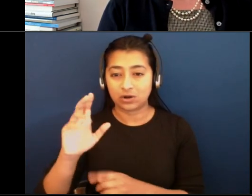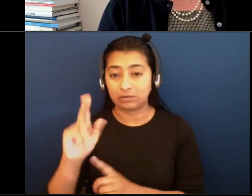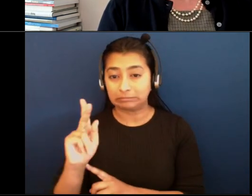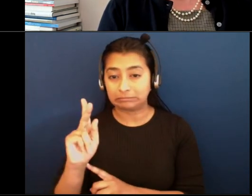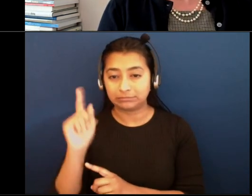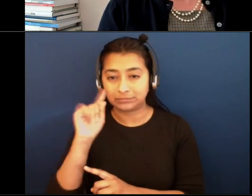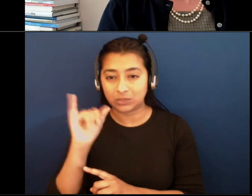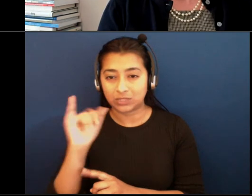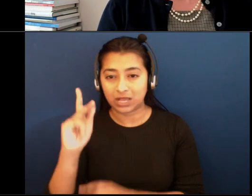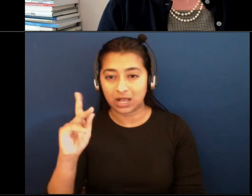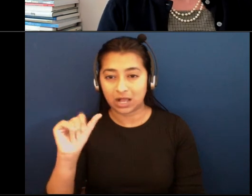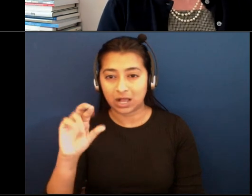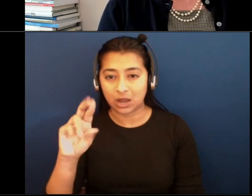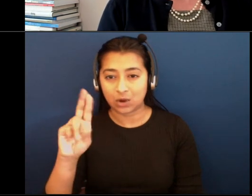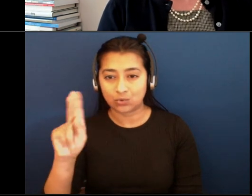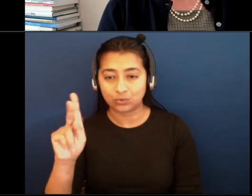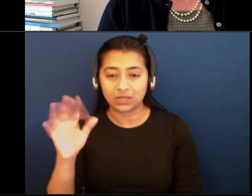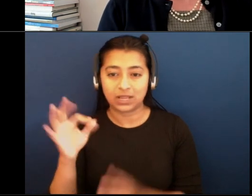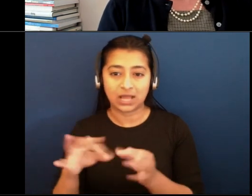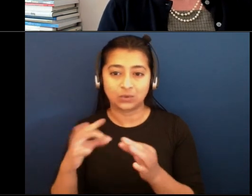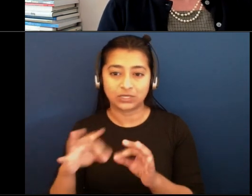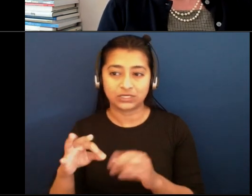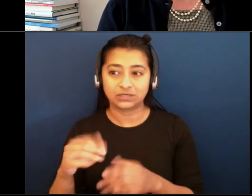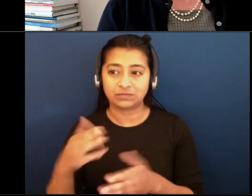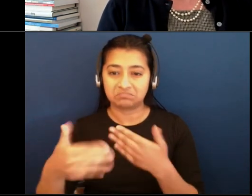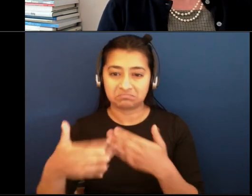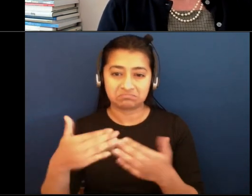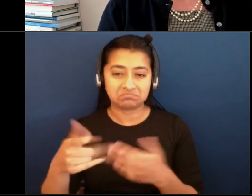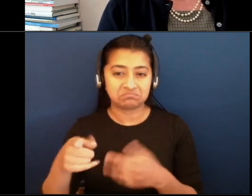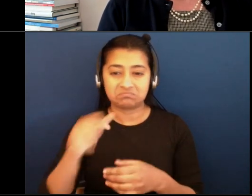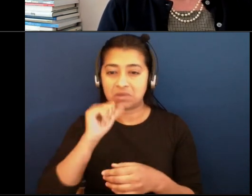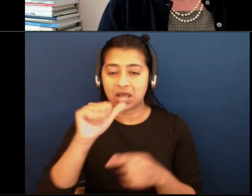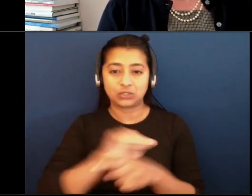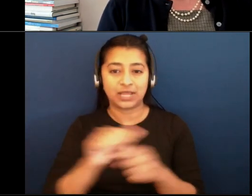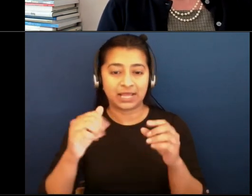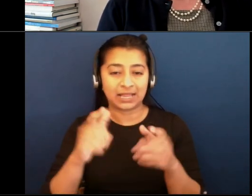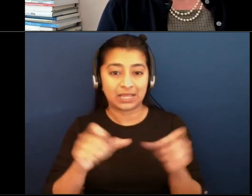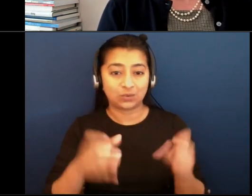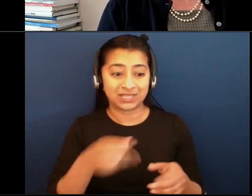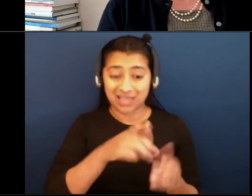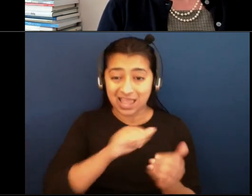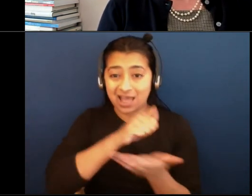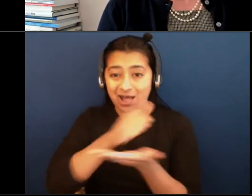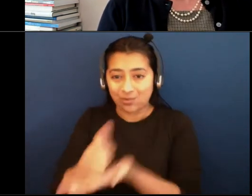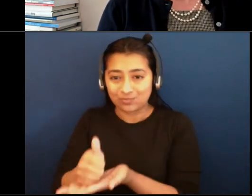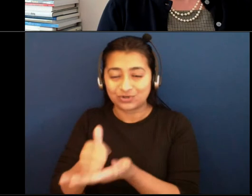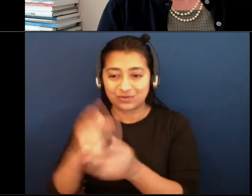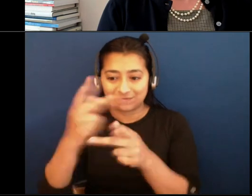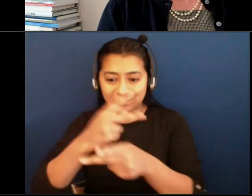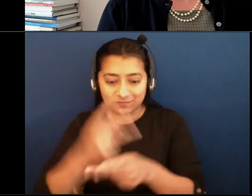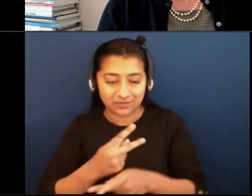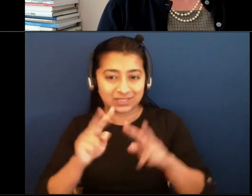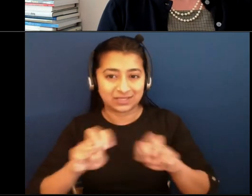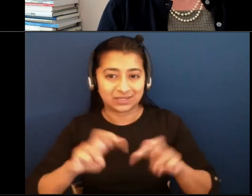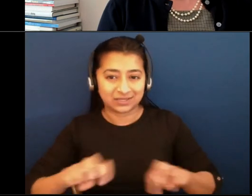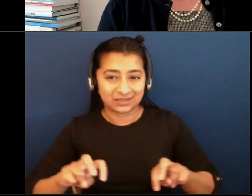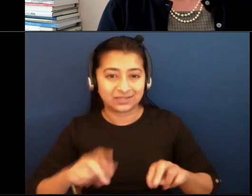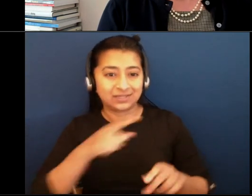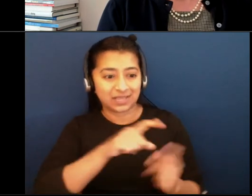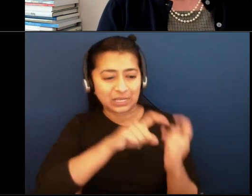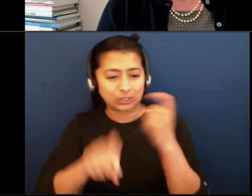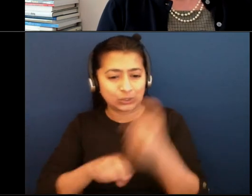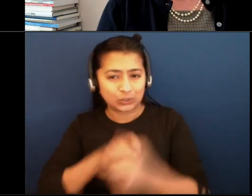as co-authors, because even though they weren't trained linguists, they helped her figure out the analysis, right? They contributed more